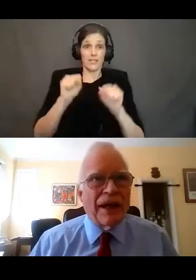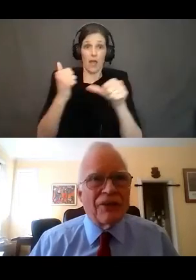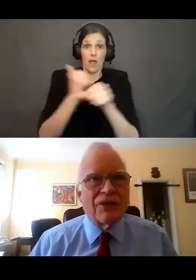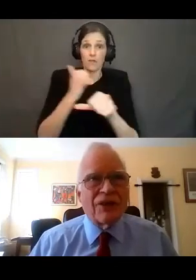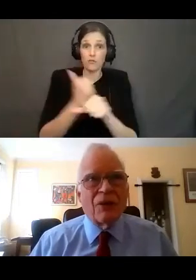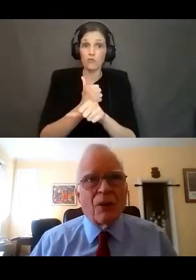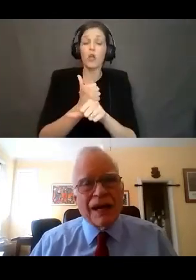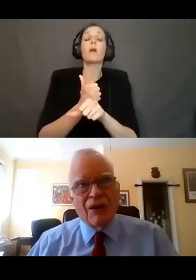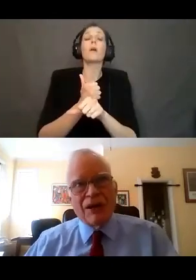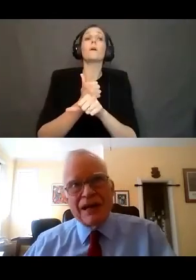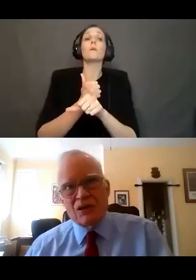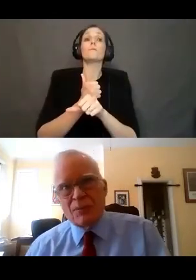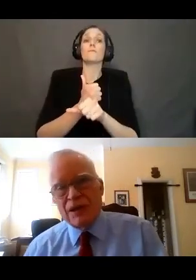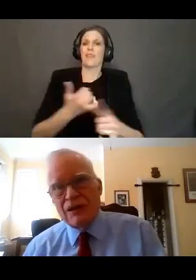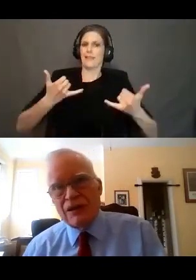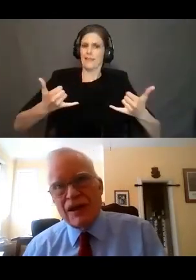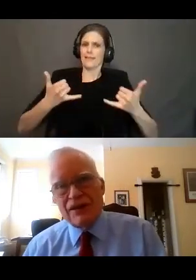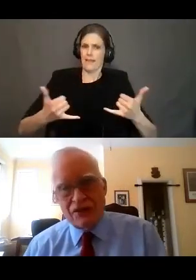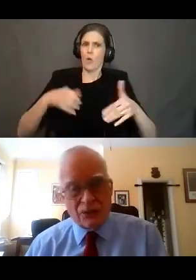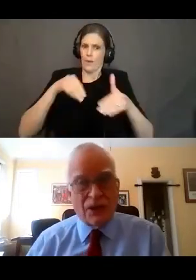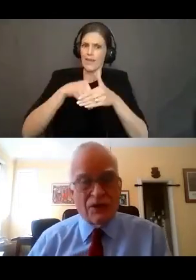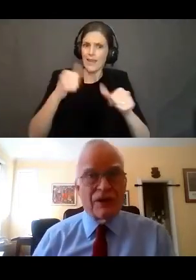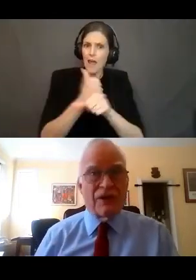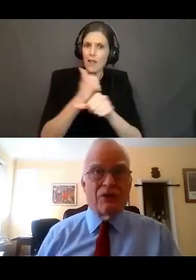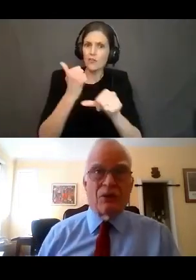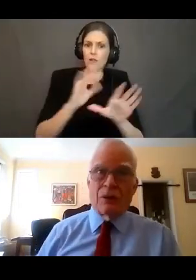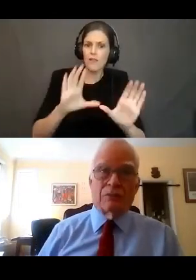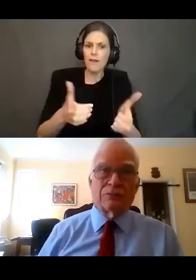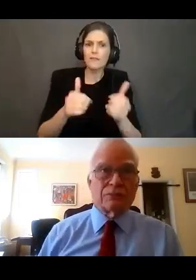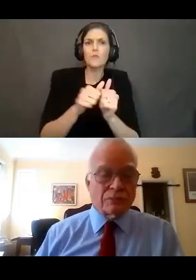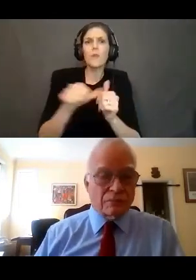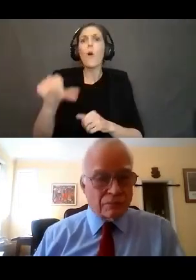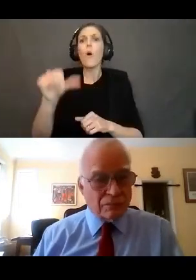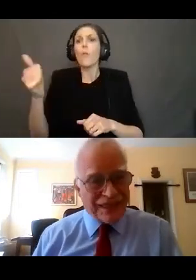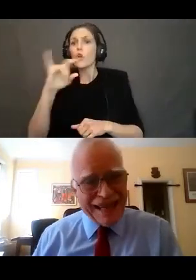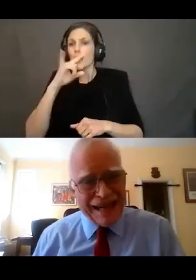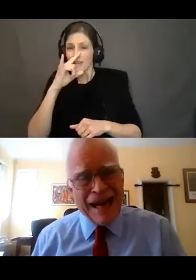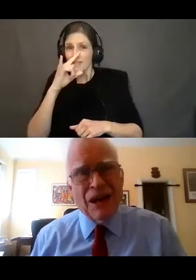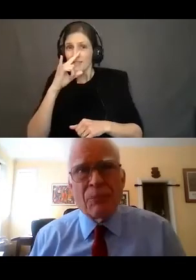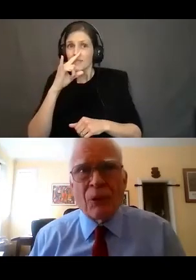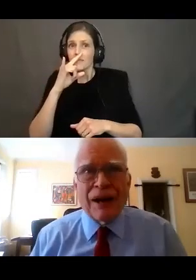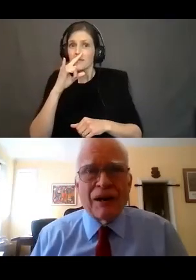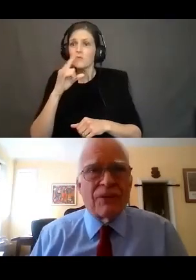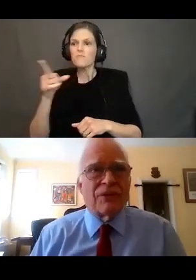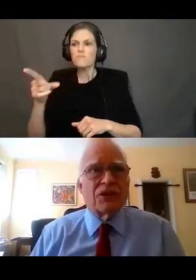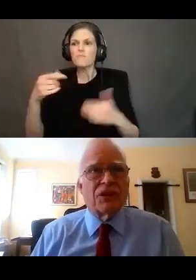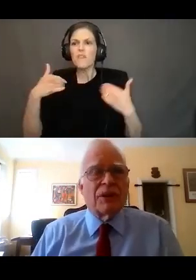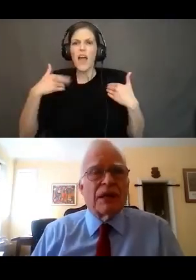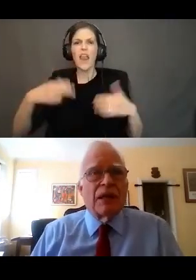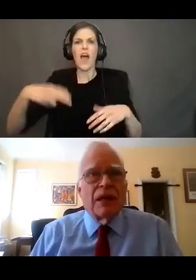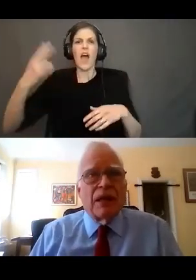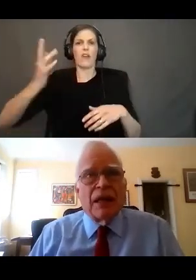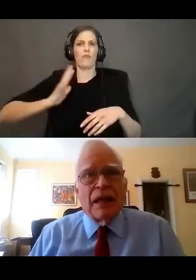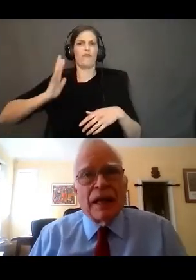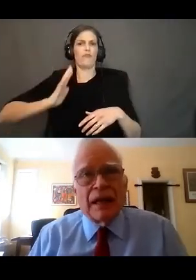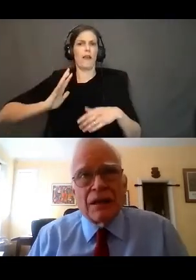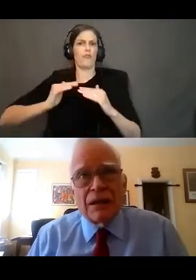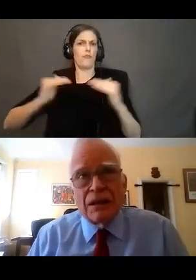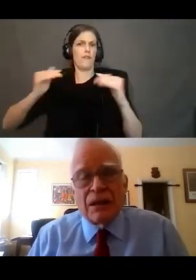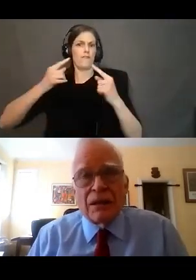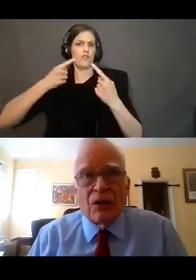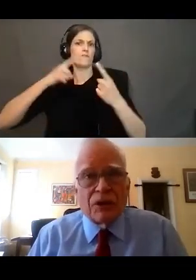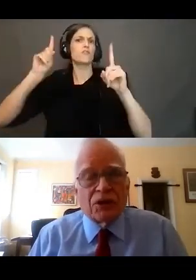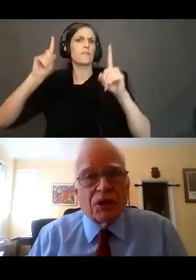the past were now in algebra classes with other kids who had higher prior levels of achievement.